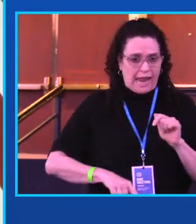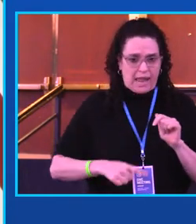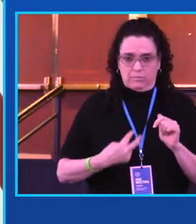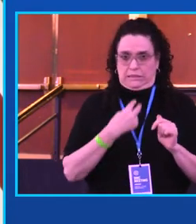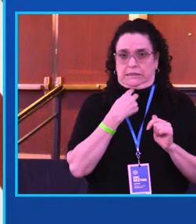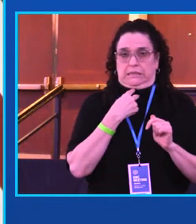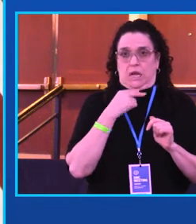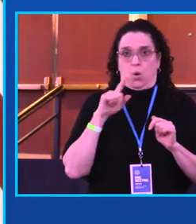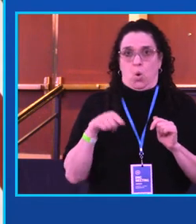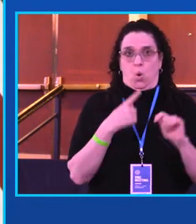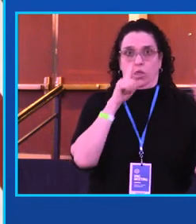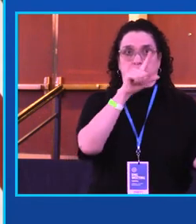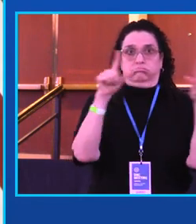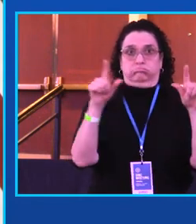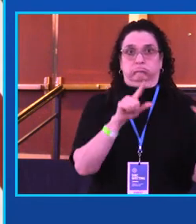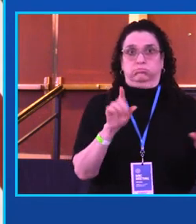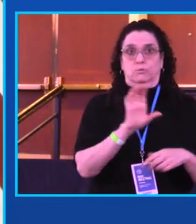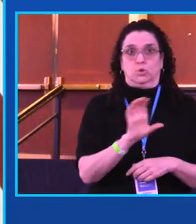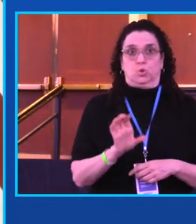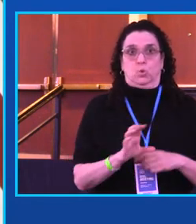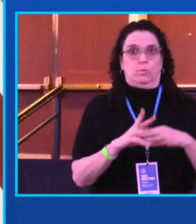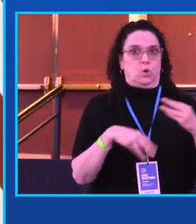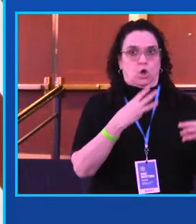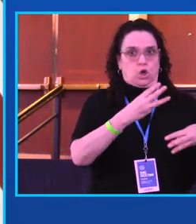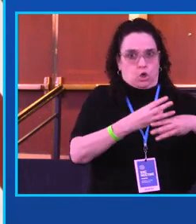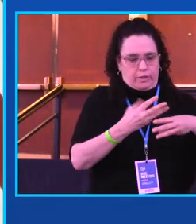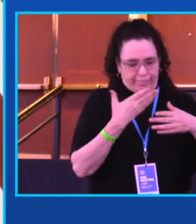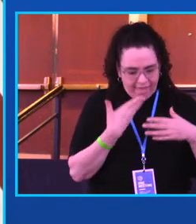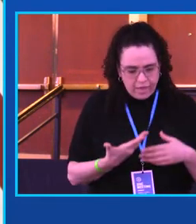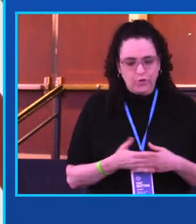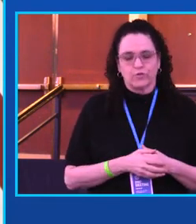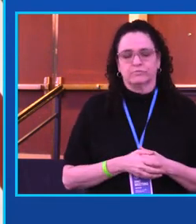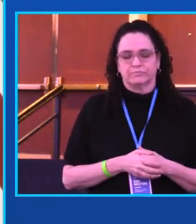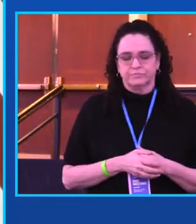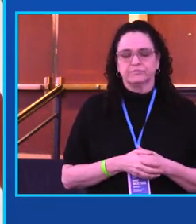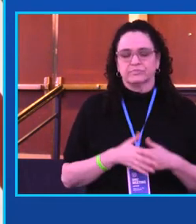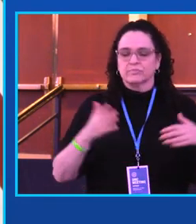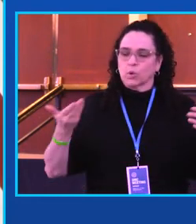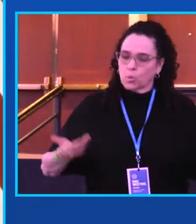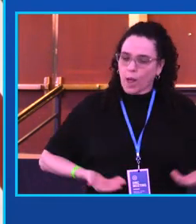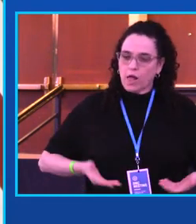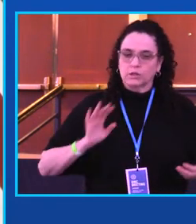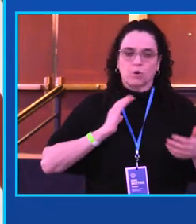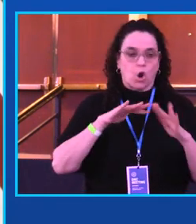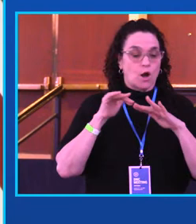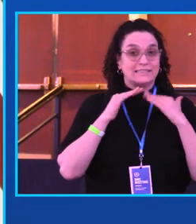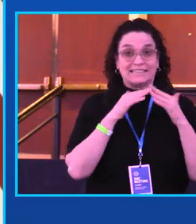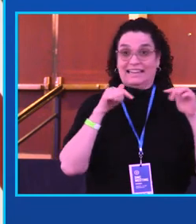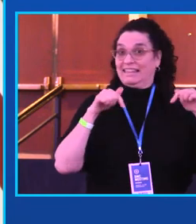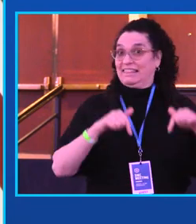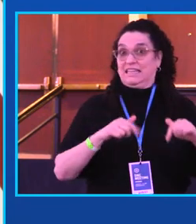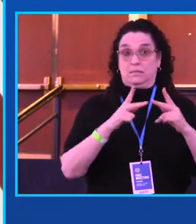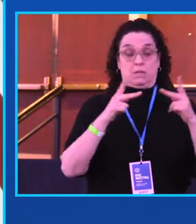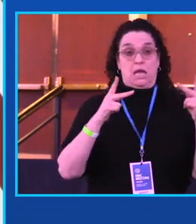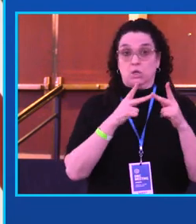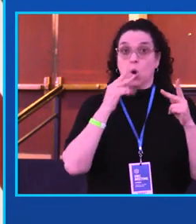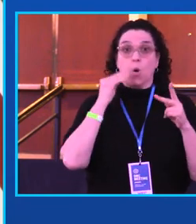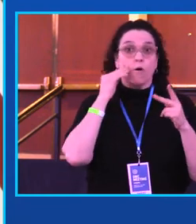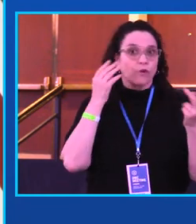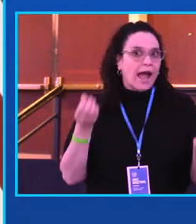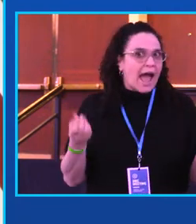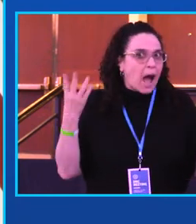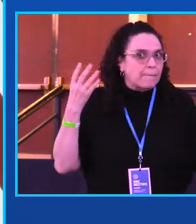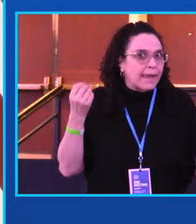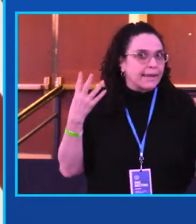world. Welcome to our city that is home to over 700,000